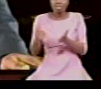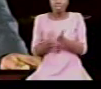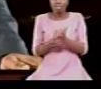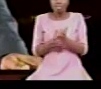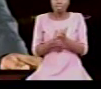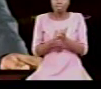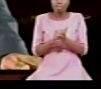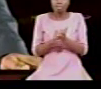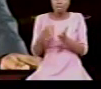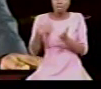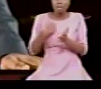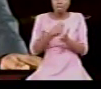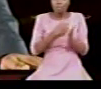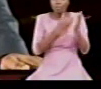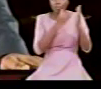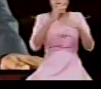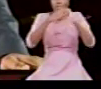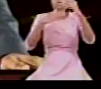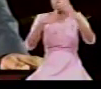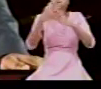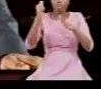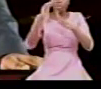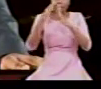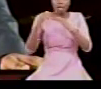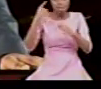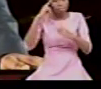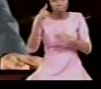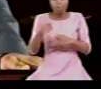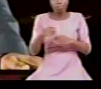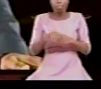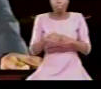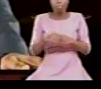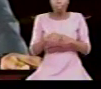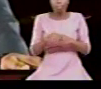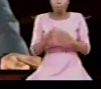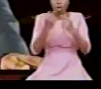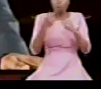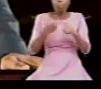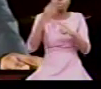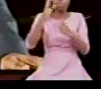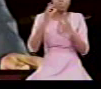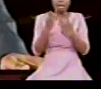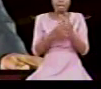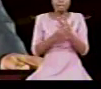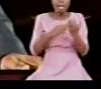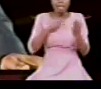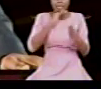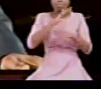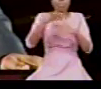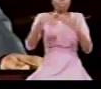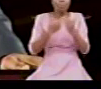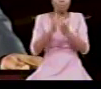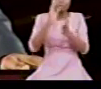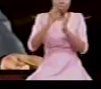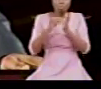to build thee an house for thy own name cometh of thy hand, and is all thy own.